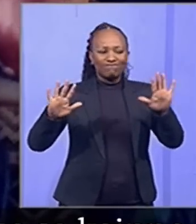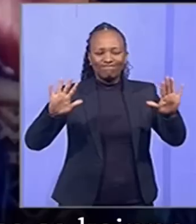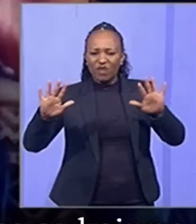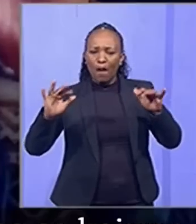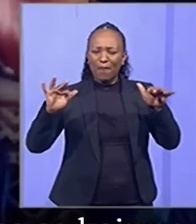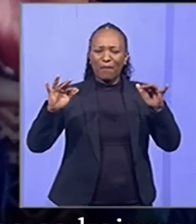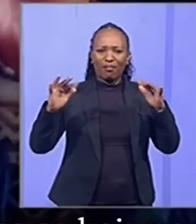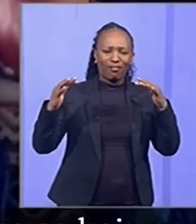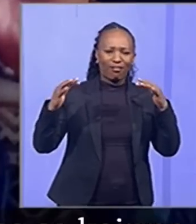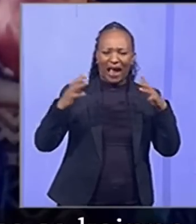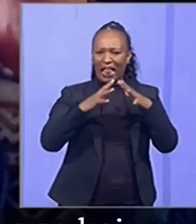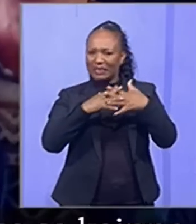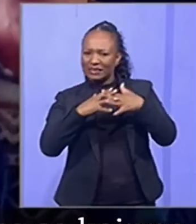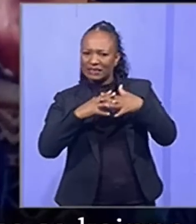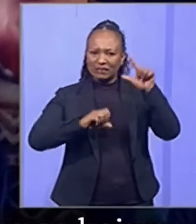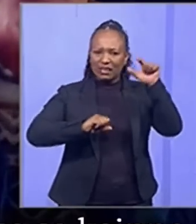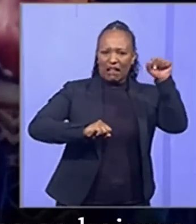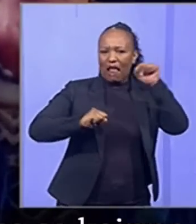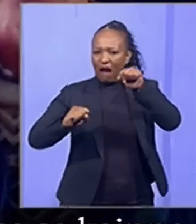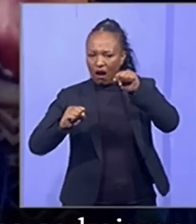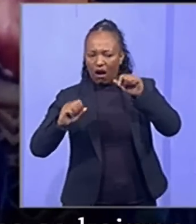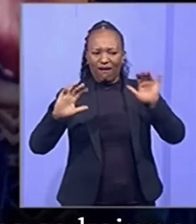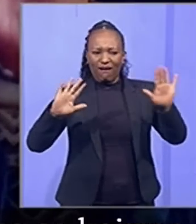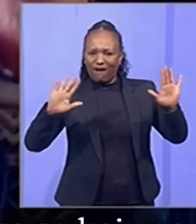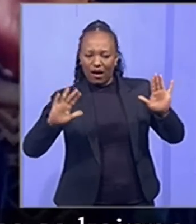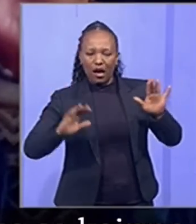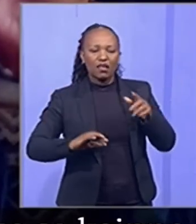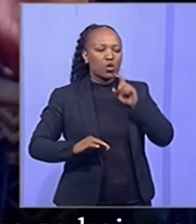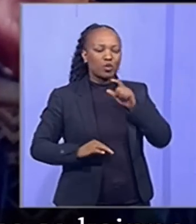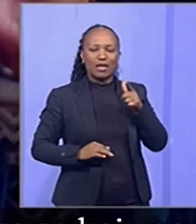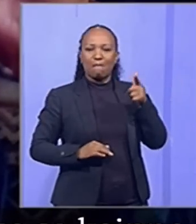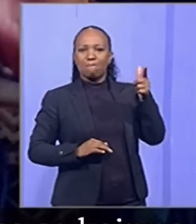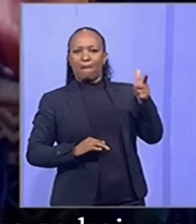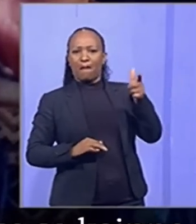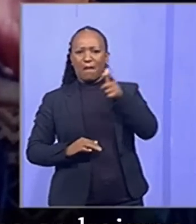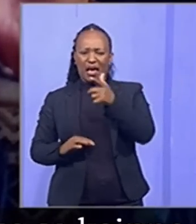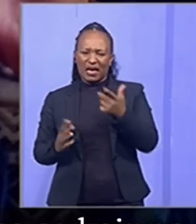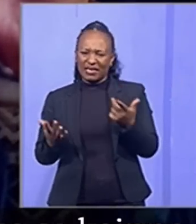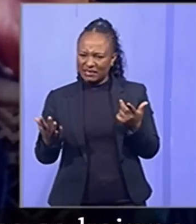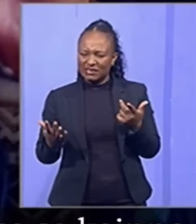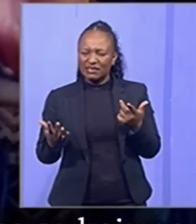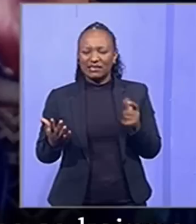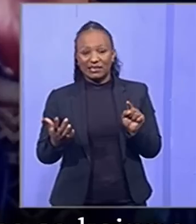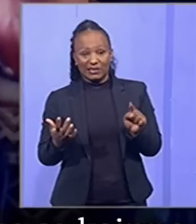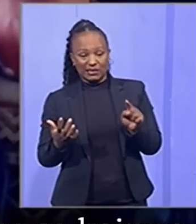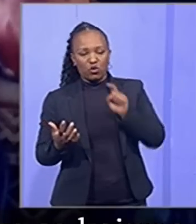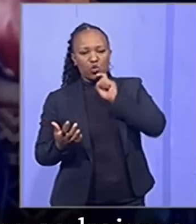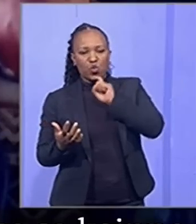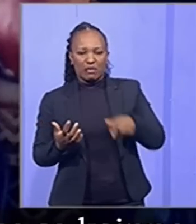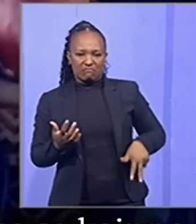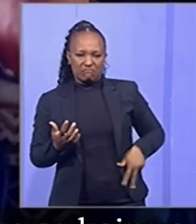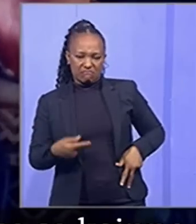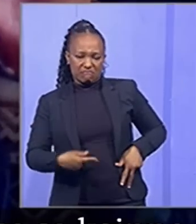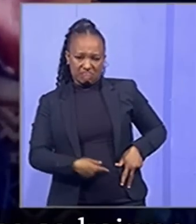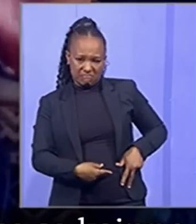And even, you know, prior to appointment of the